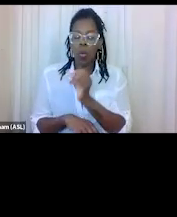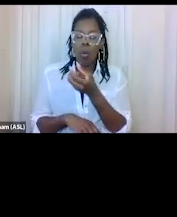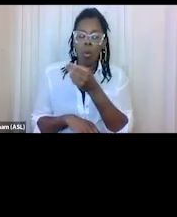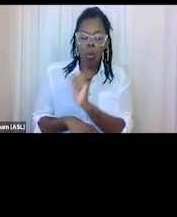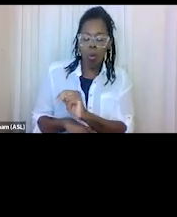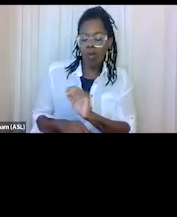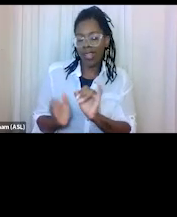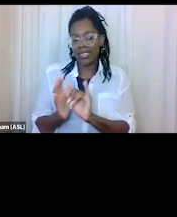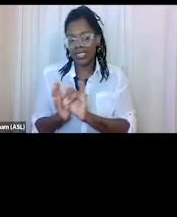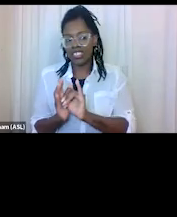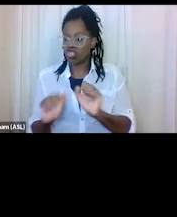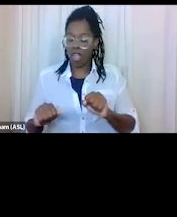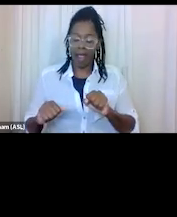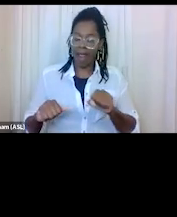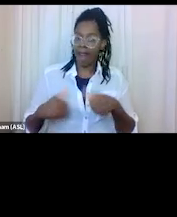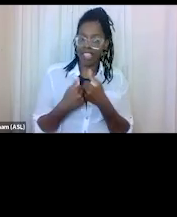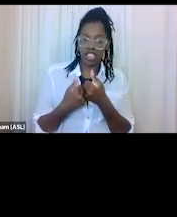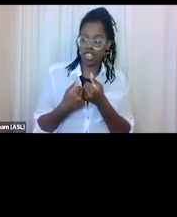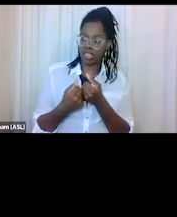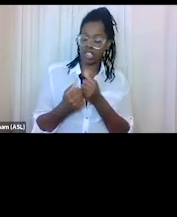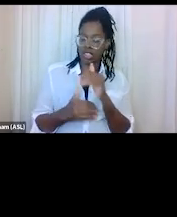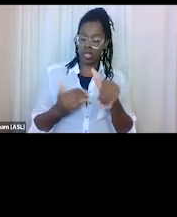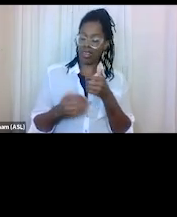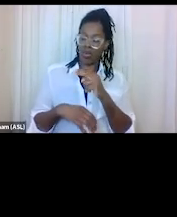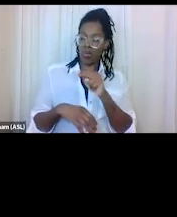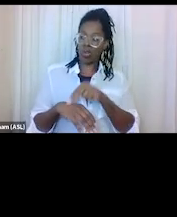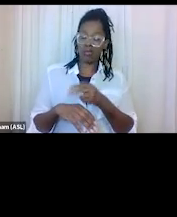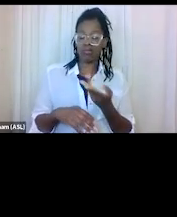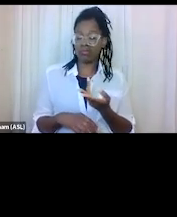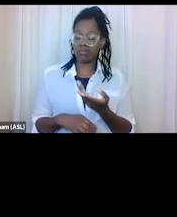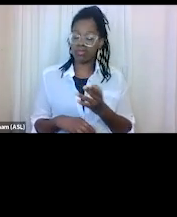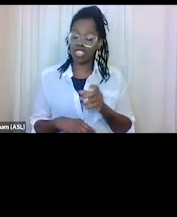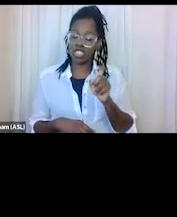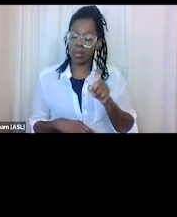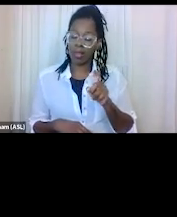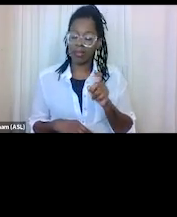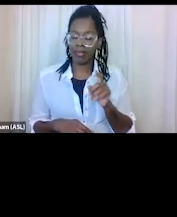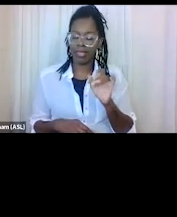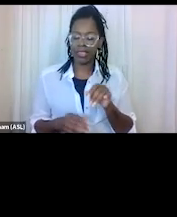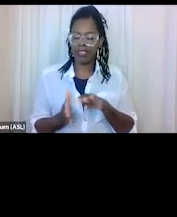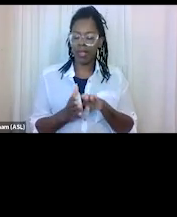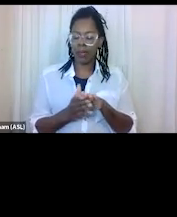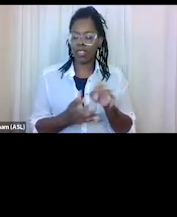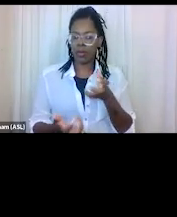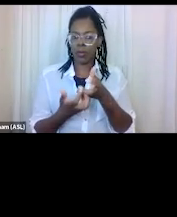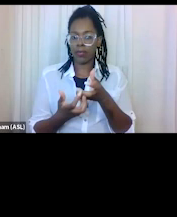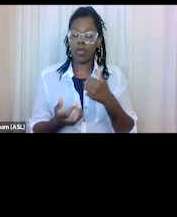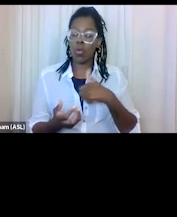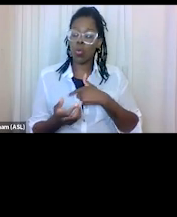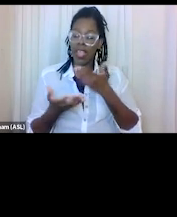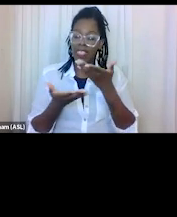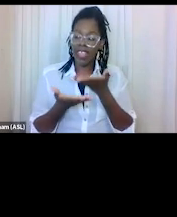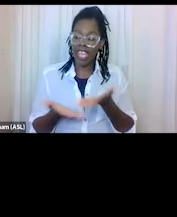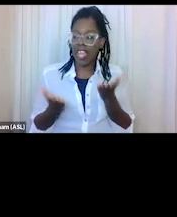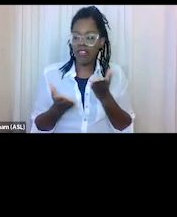societal norms is where they're supposed to be. And then we recognize as service providers, we're only present for a small portion of a